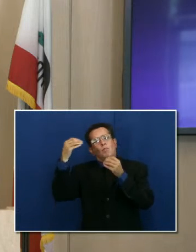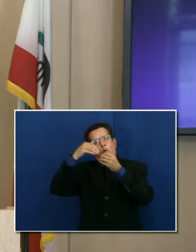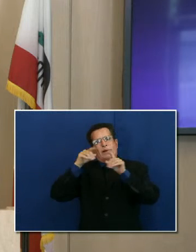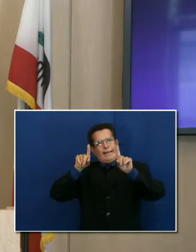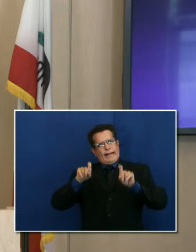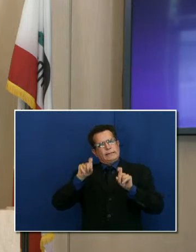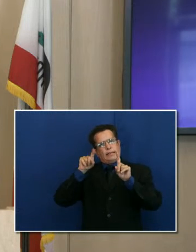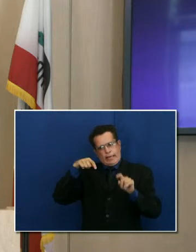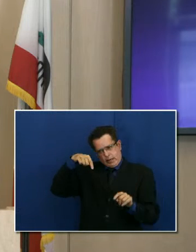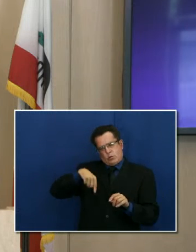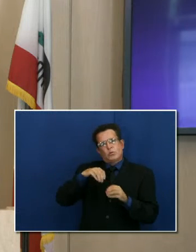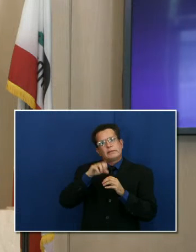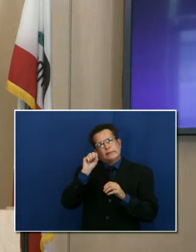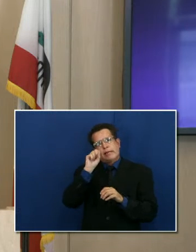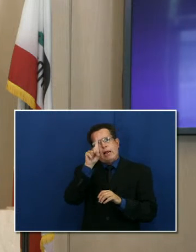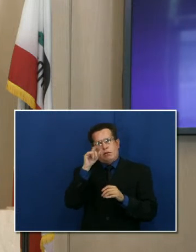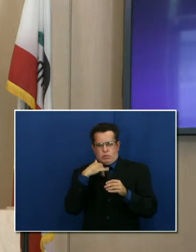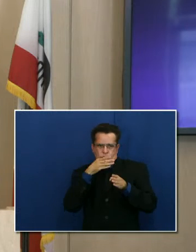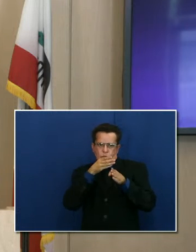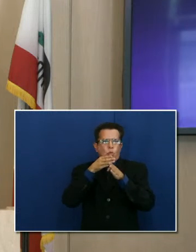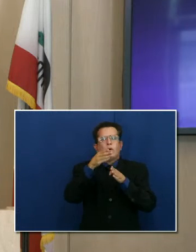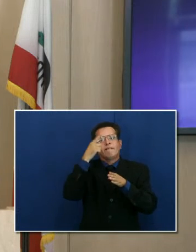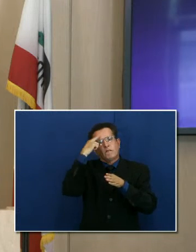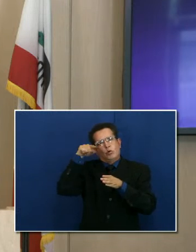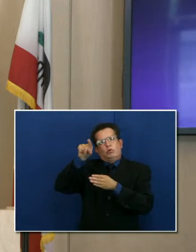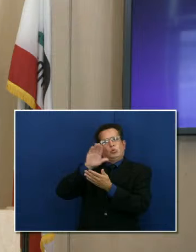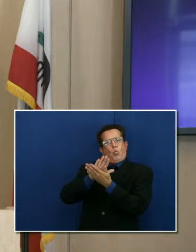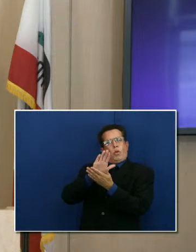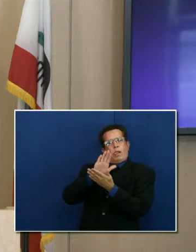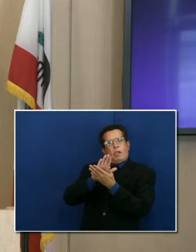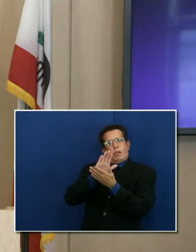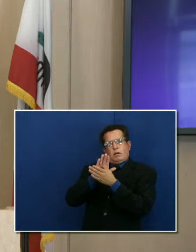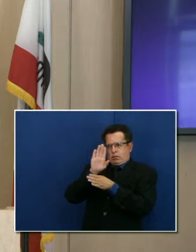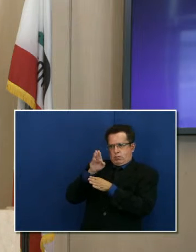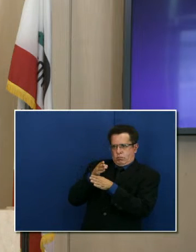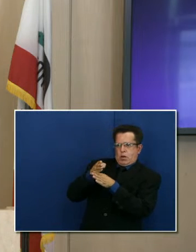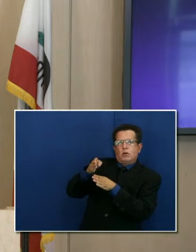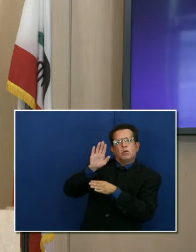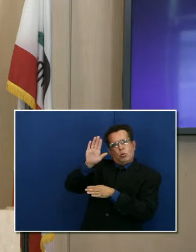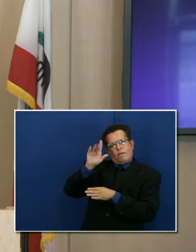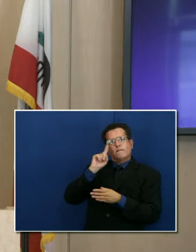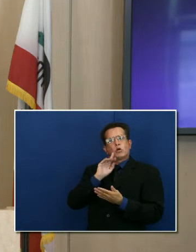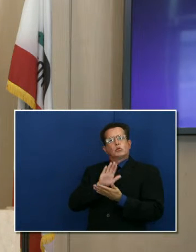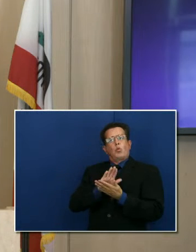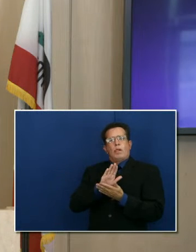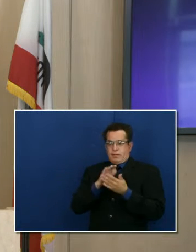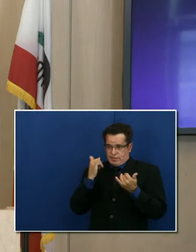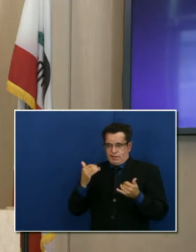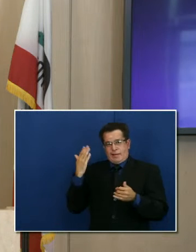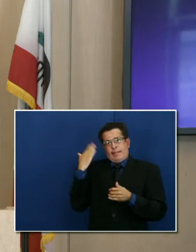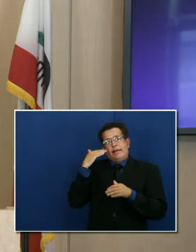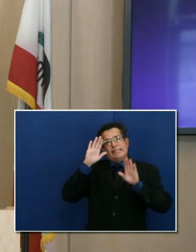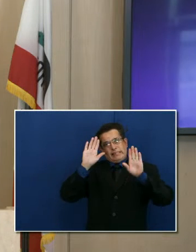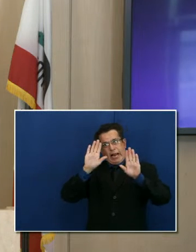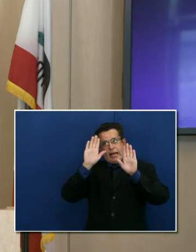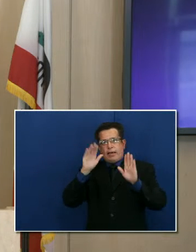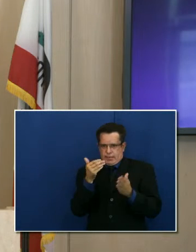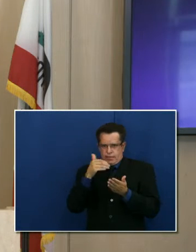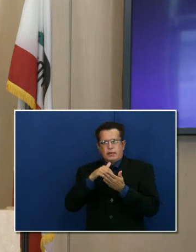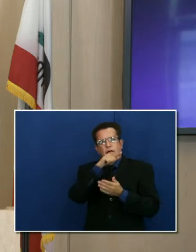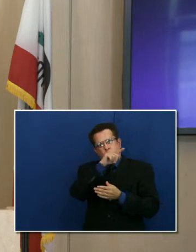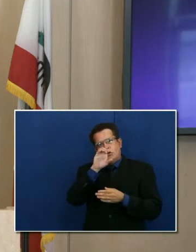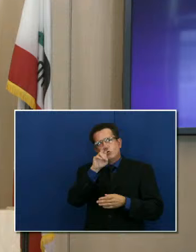launched a program to test school personnel. And this past Sunday, we opened another testing site in Chula